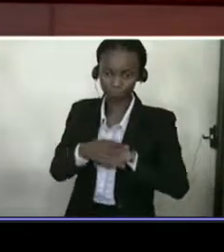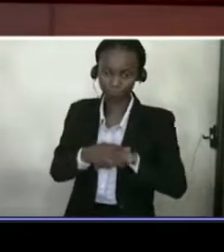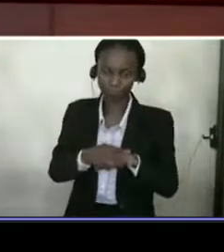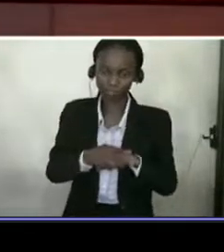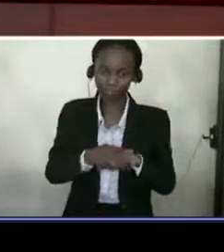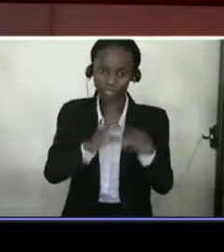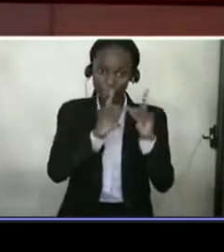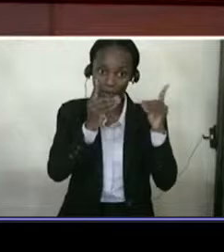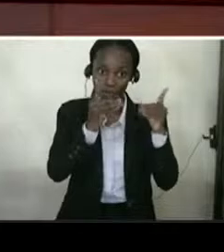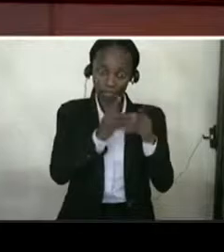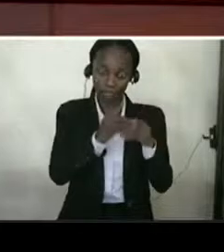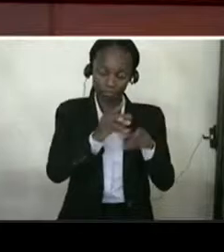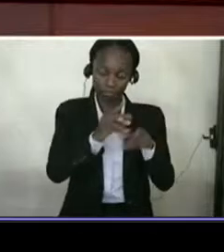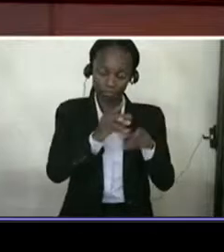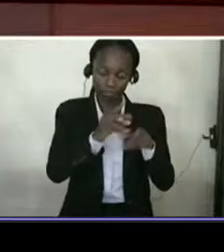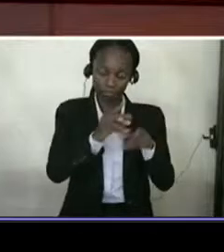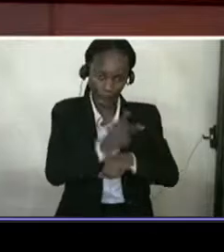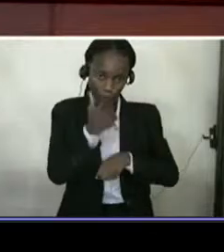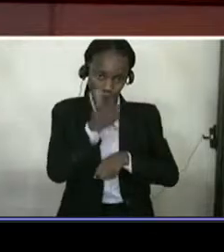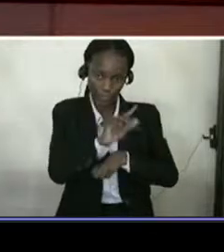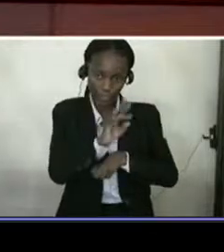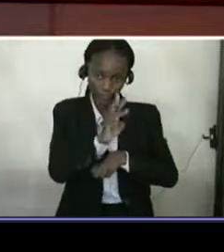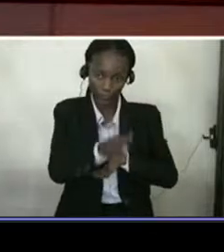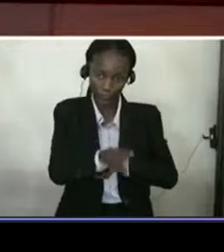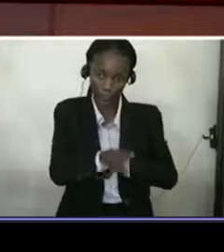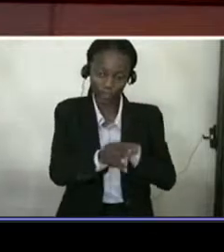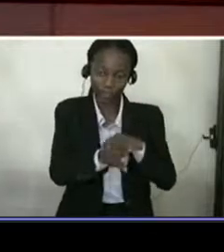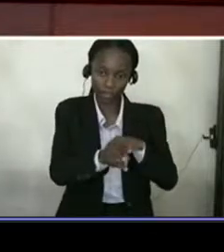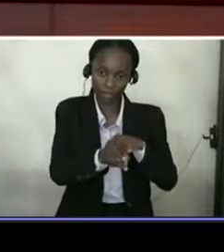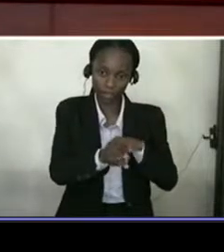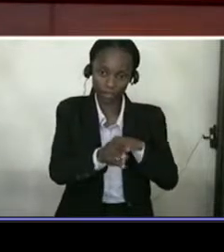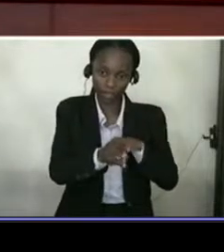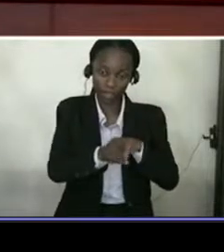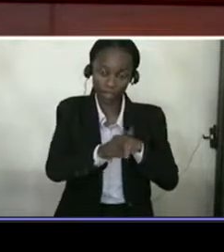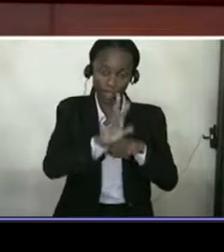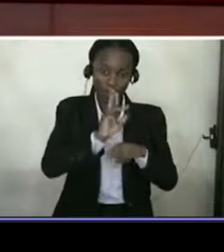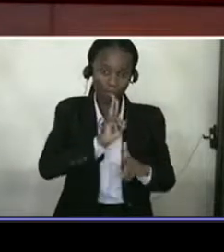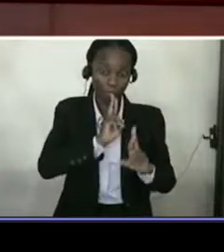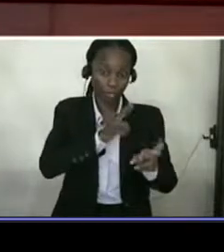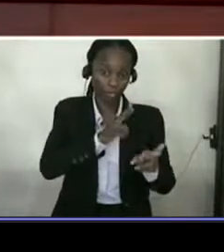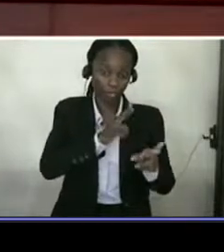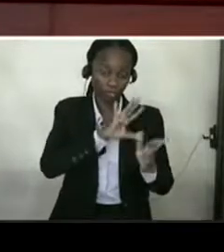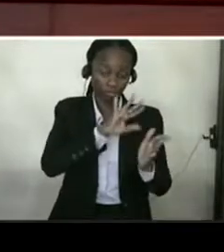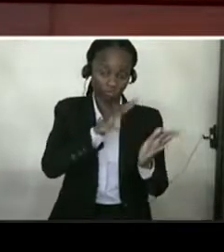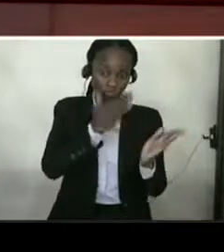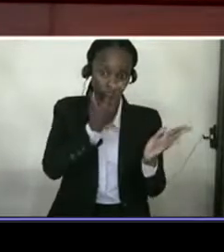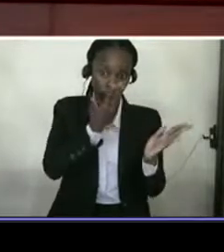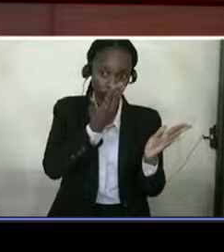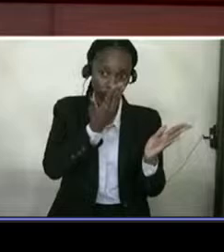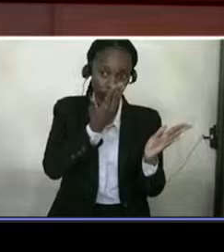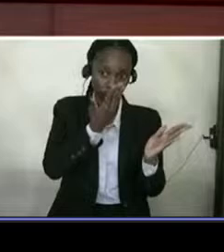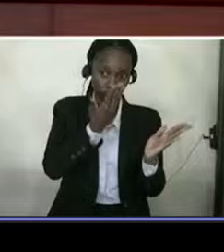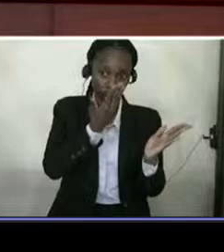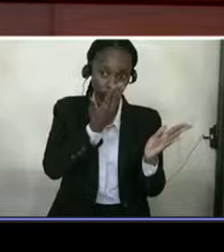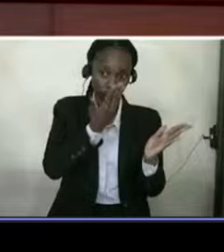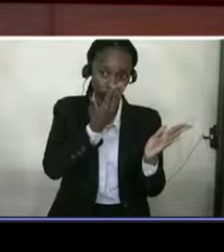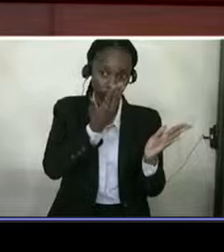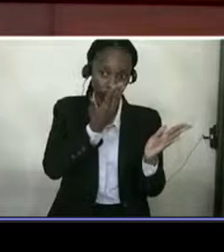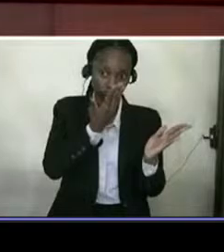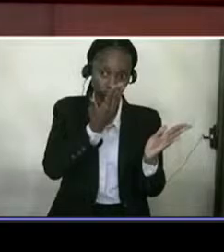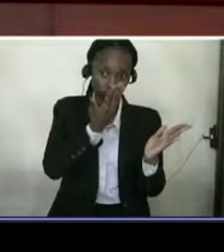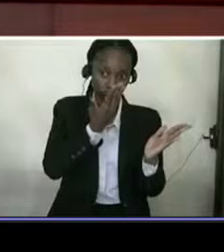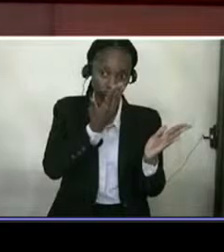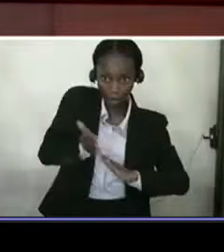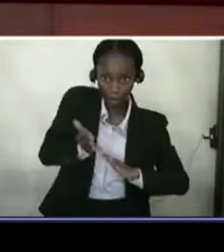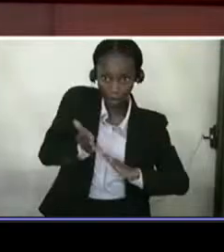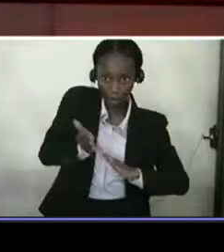monitored closely in the in this regard, and a report must be supplied to track the progress of